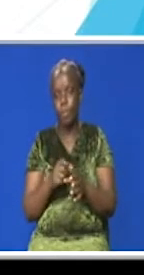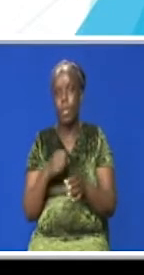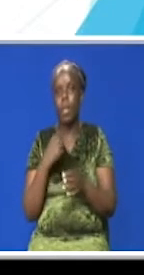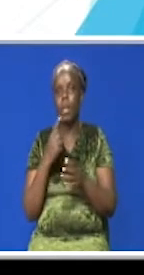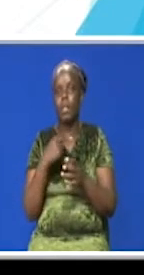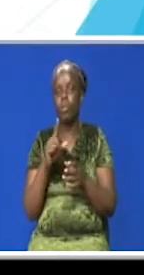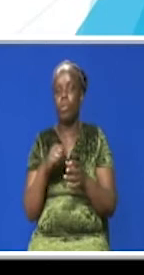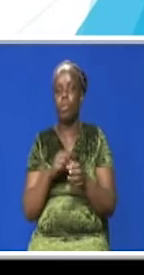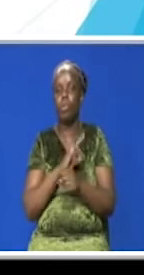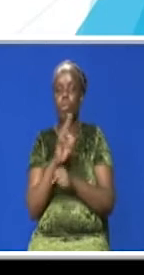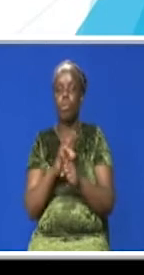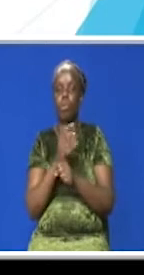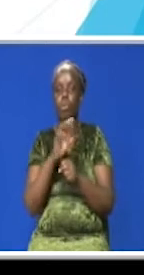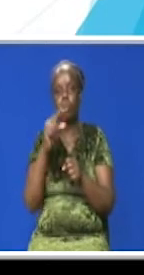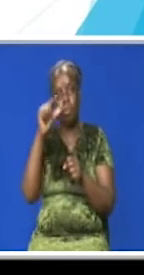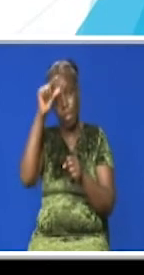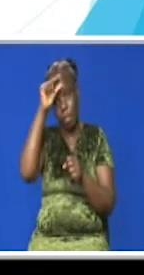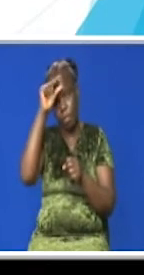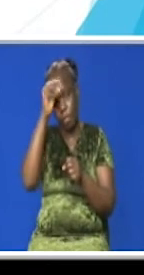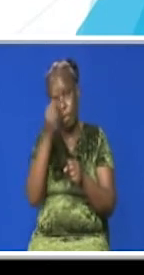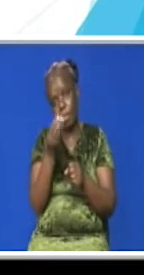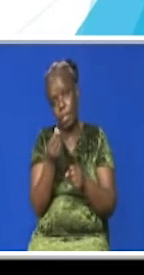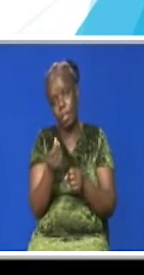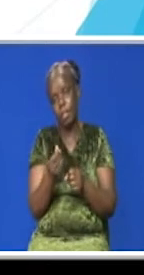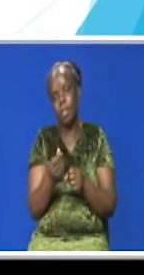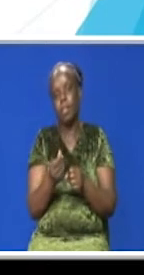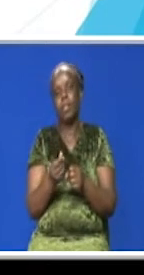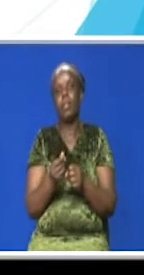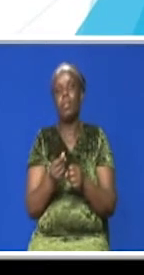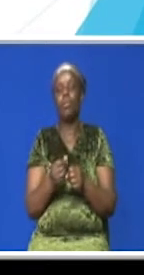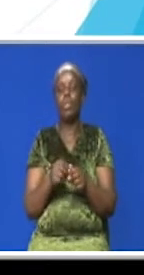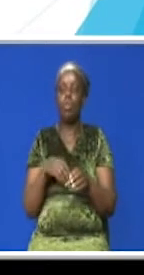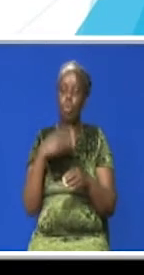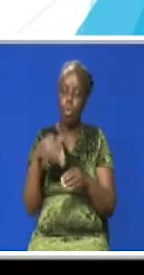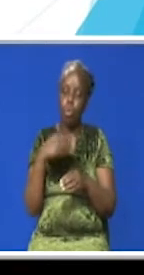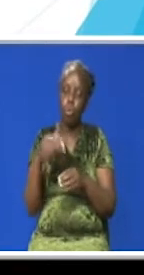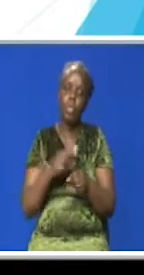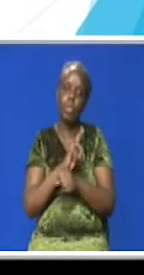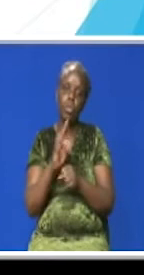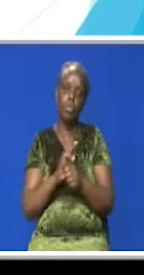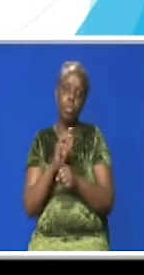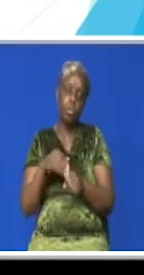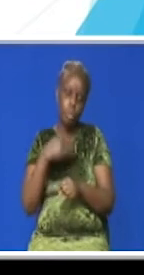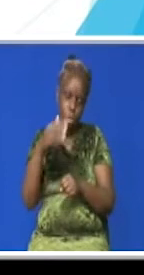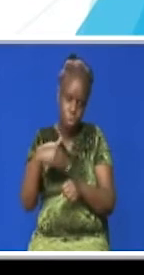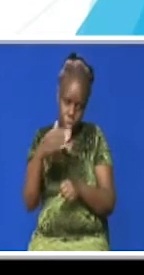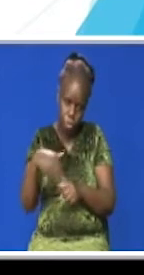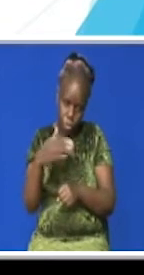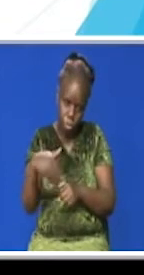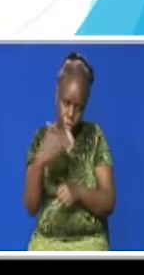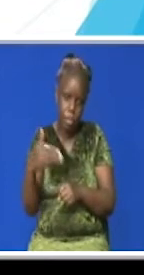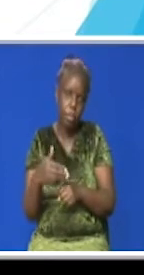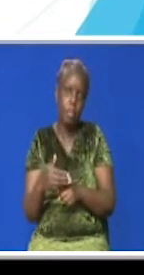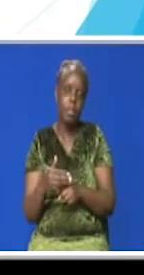those expenses the government will incur on a regular